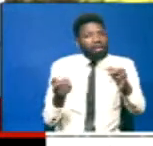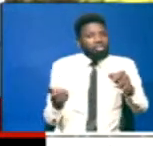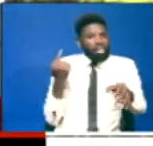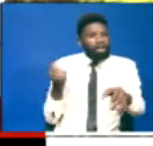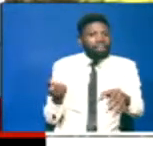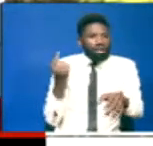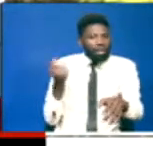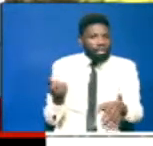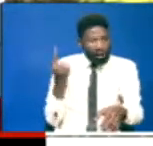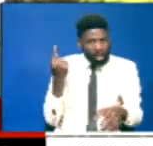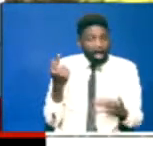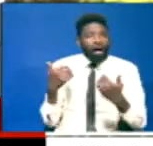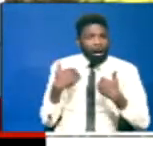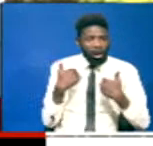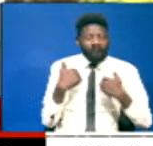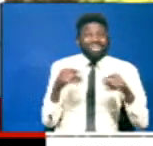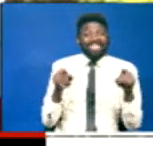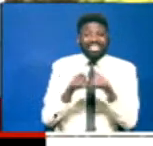beeping,